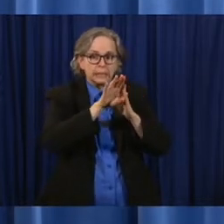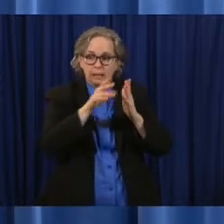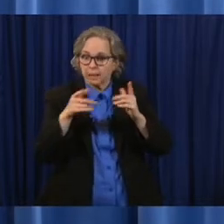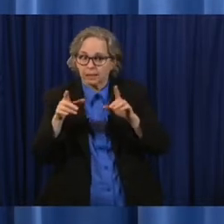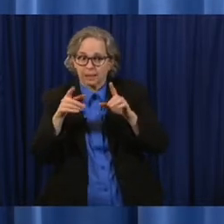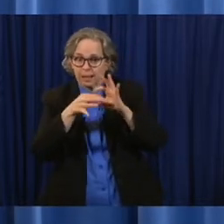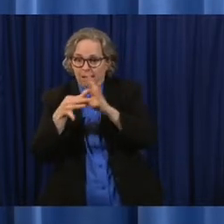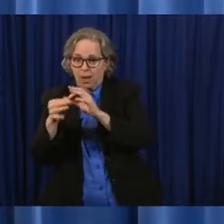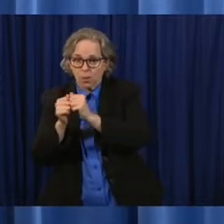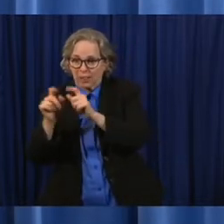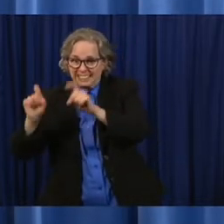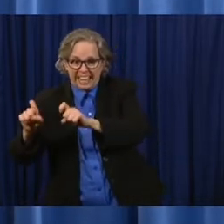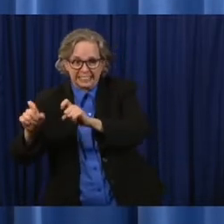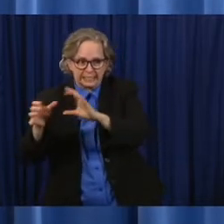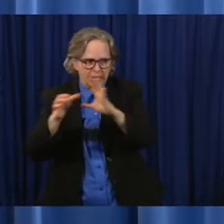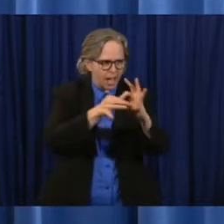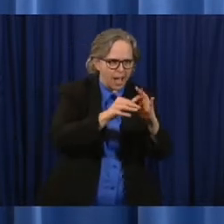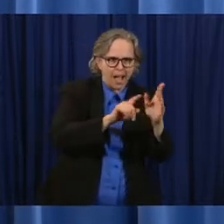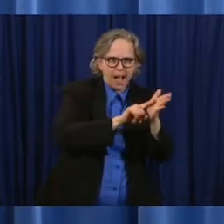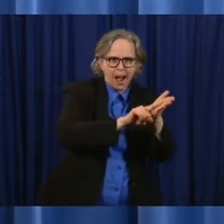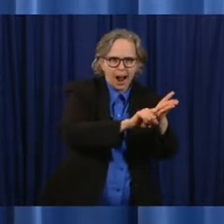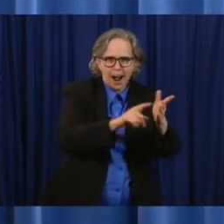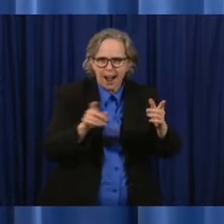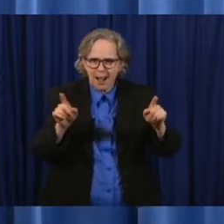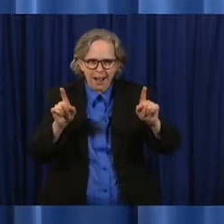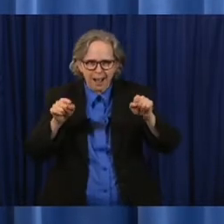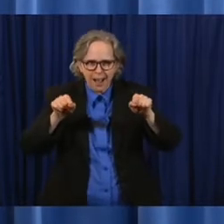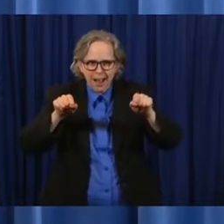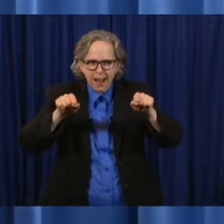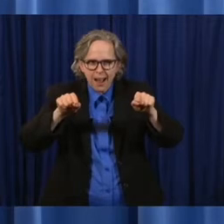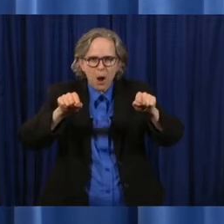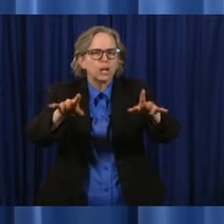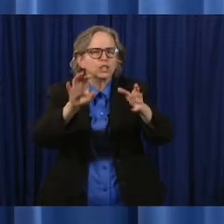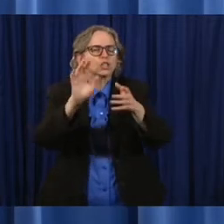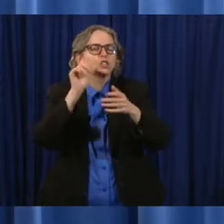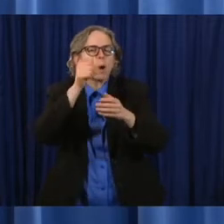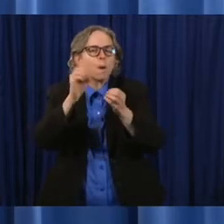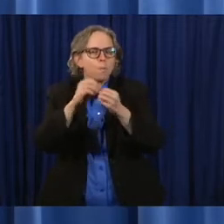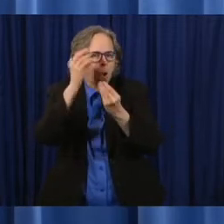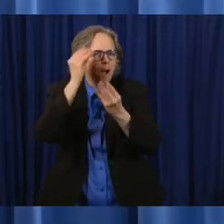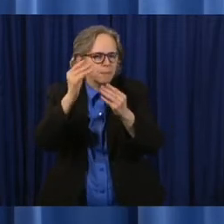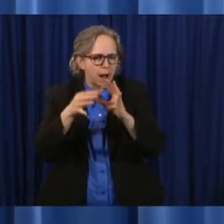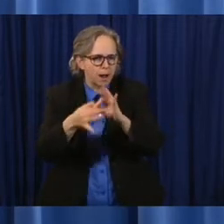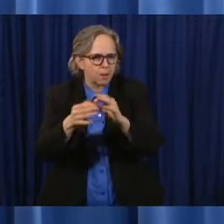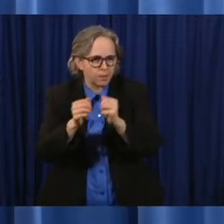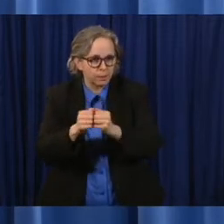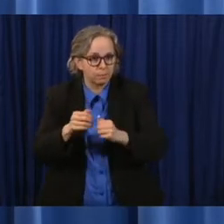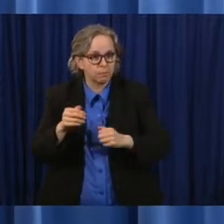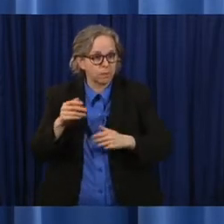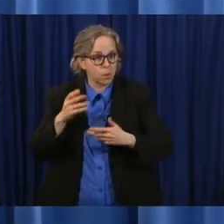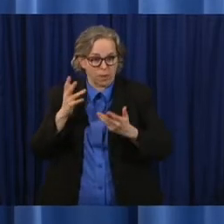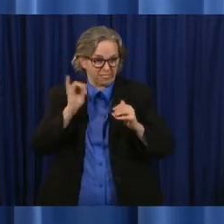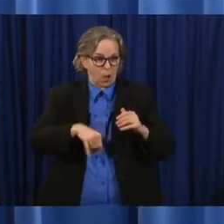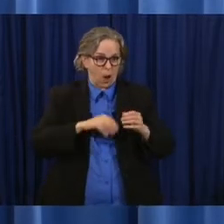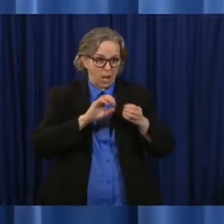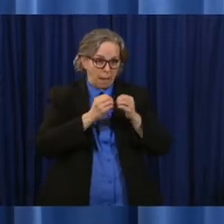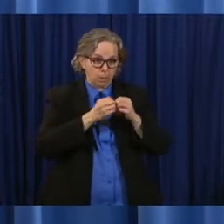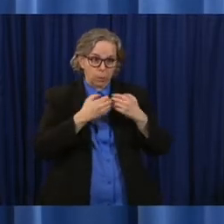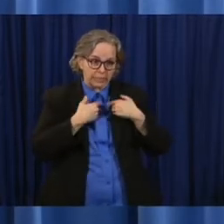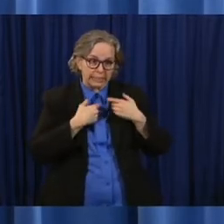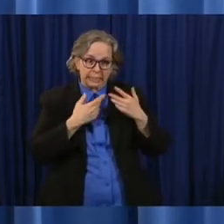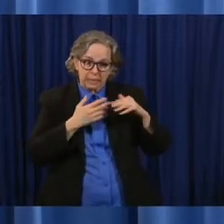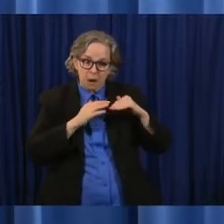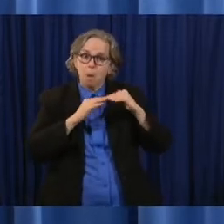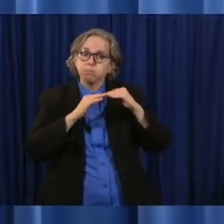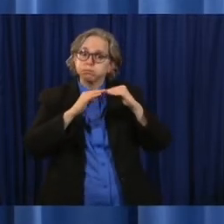to announce in regard to that tomorrow. In regard to the numbers, that we have hit a plateau. We